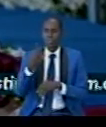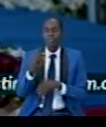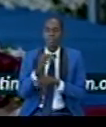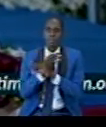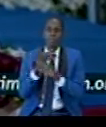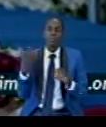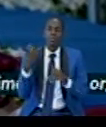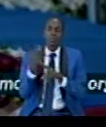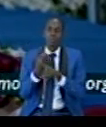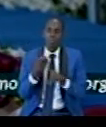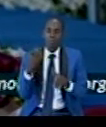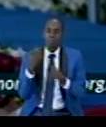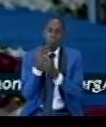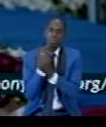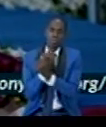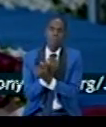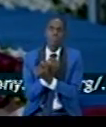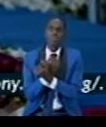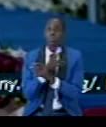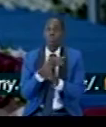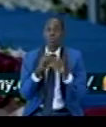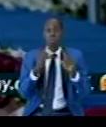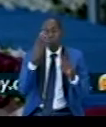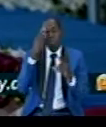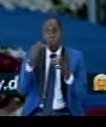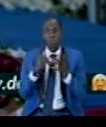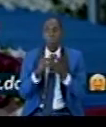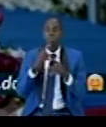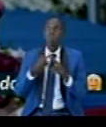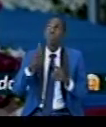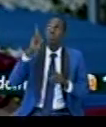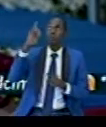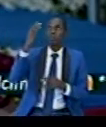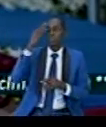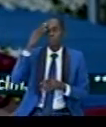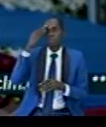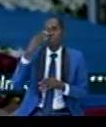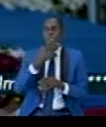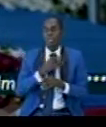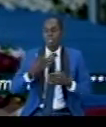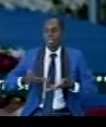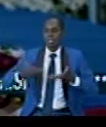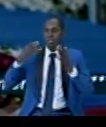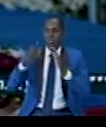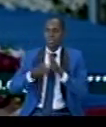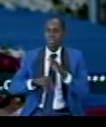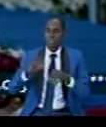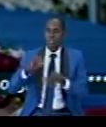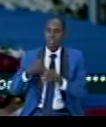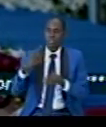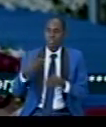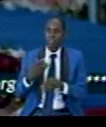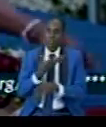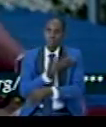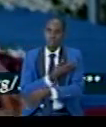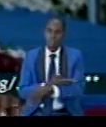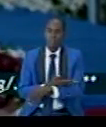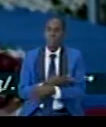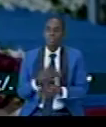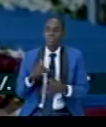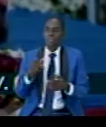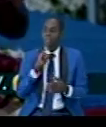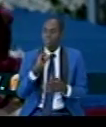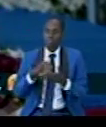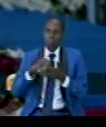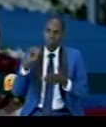ma fe mi ati olorun mi ibi to wu ni apa mi o si lo sile nigba to di ana mo pe sister wa mo